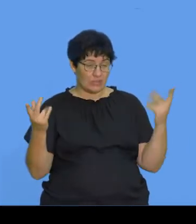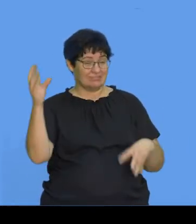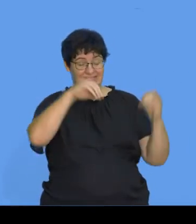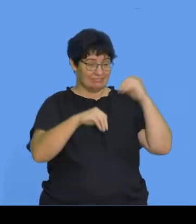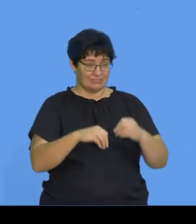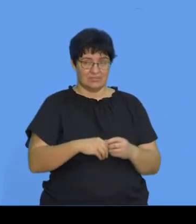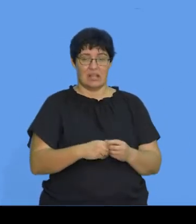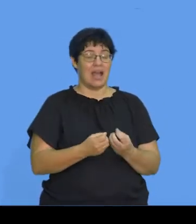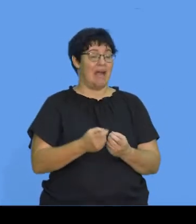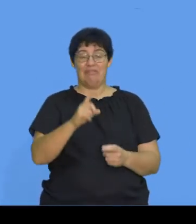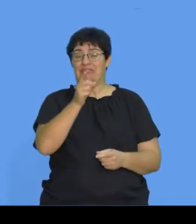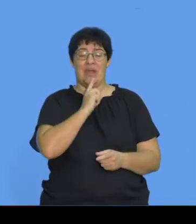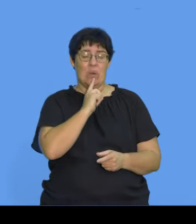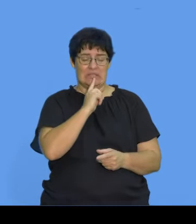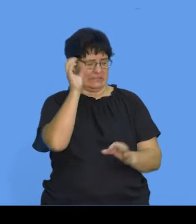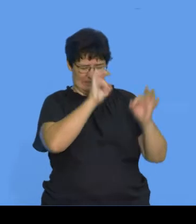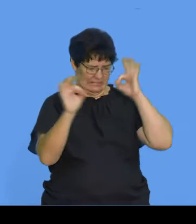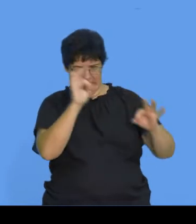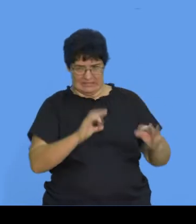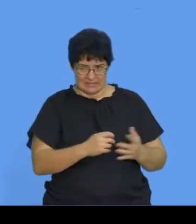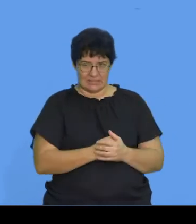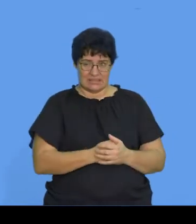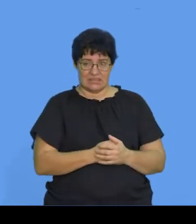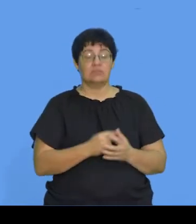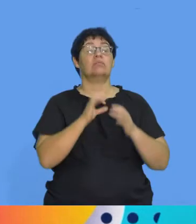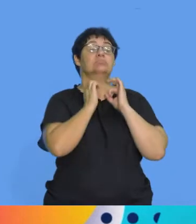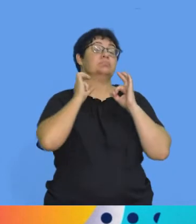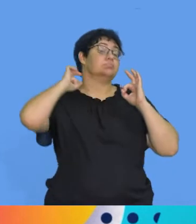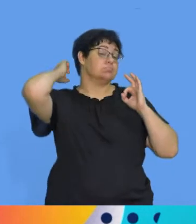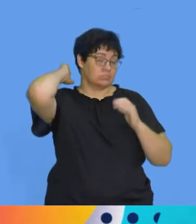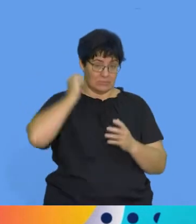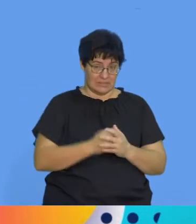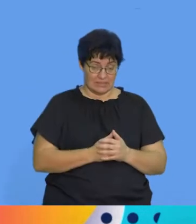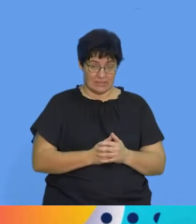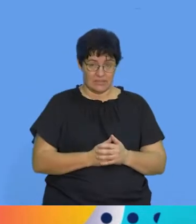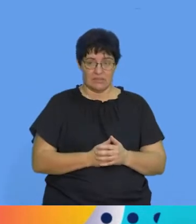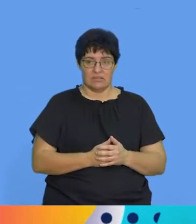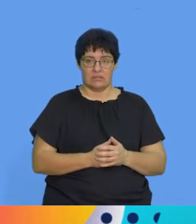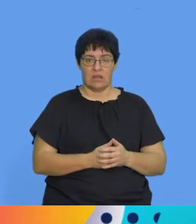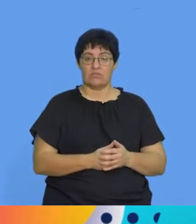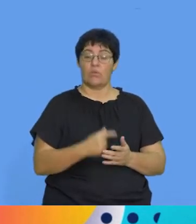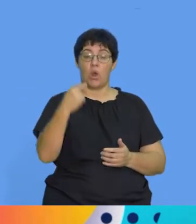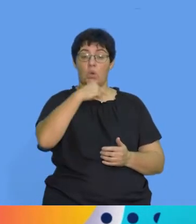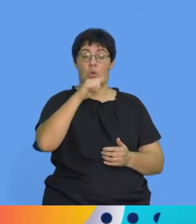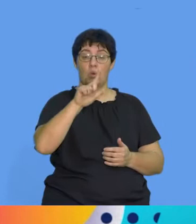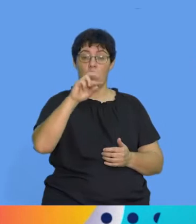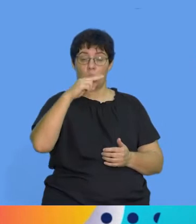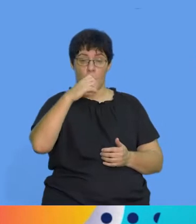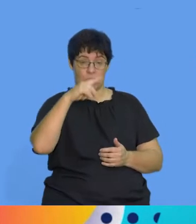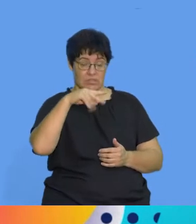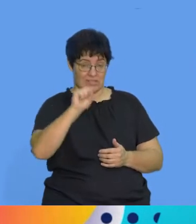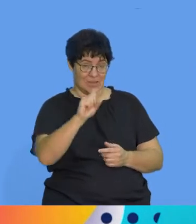them together. Thousands of glucose. This is how you're going to get the necklace. You're going to, it's only